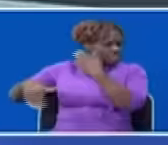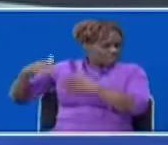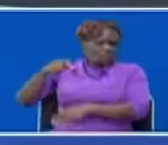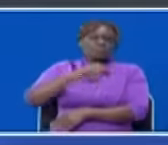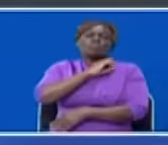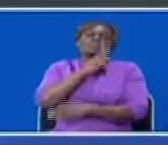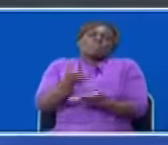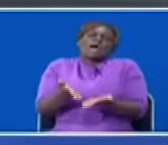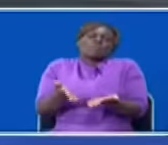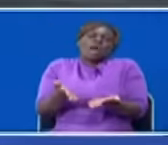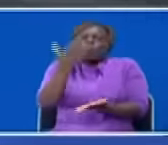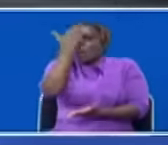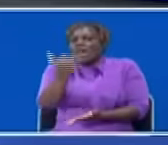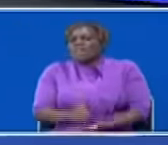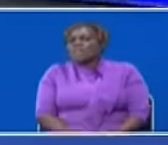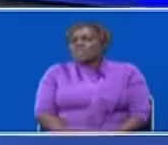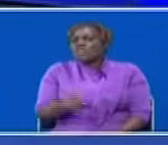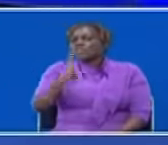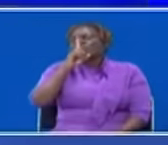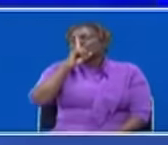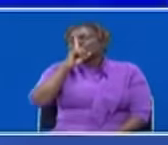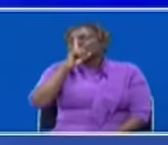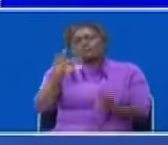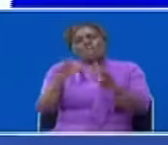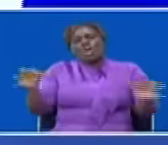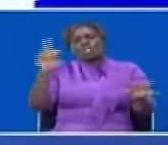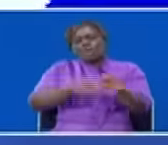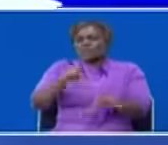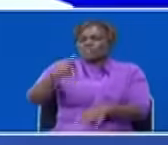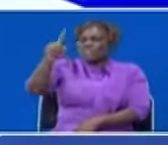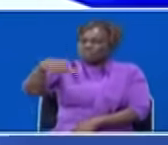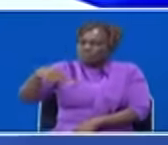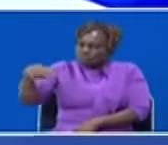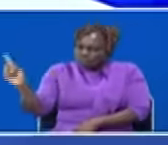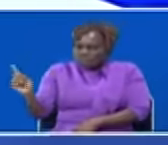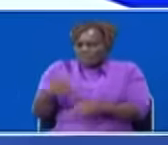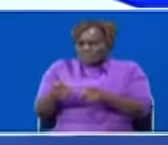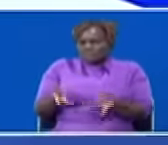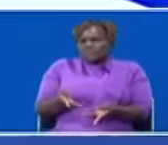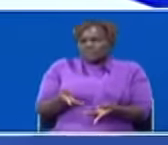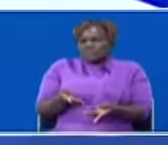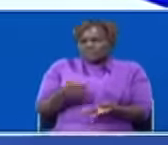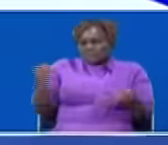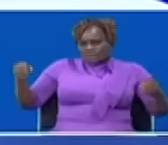complain now? This has been the situation, a situation which you ratified yourself at Bomas of Kenya after Yvonne, the Naivasha I want meeting. To clarify two